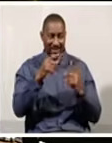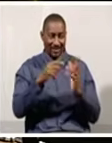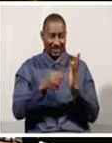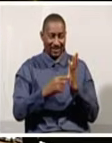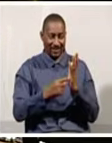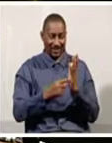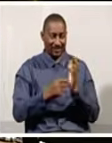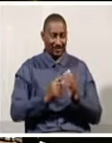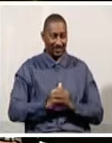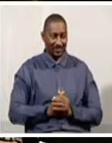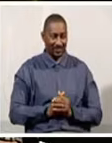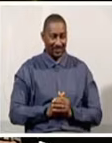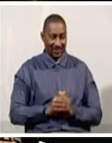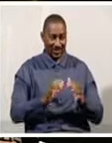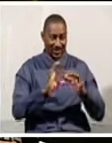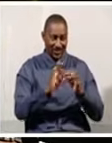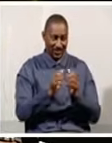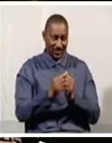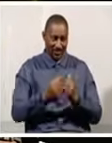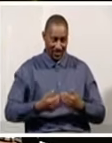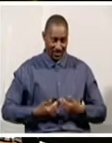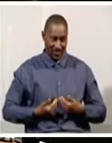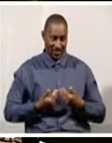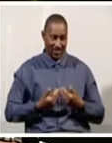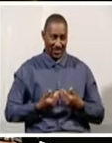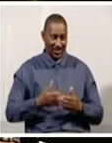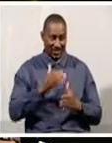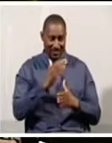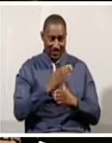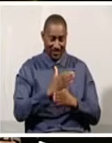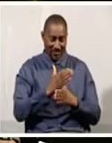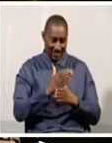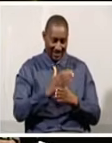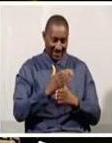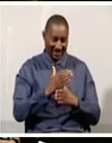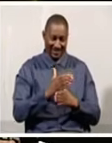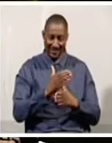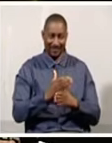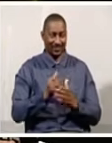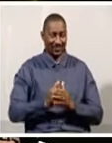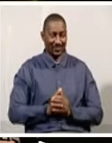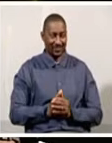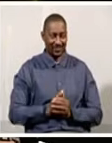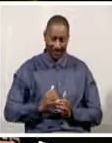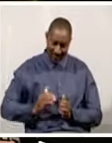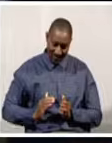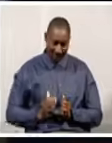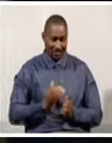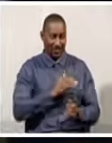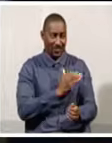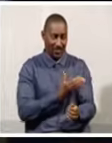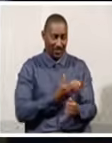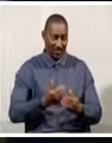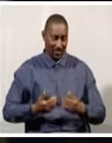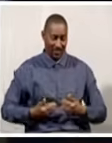to young people, mm-hmm. but it wasn't just the posturing. Mm-hmm. It was actual work in terms of empowering young people. Mm. On my platform, on